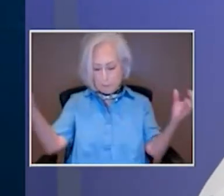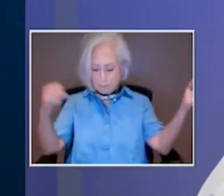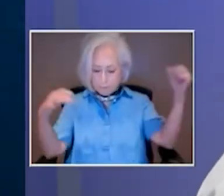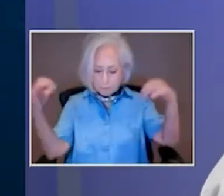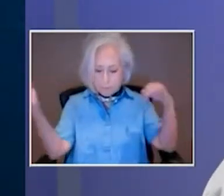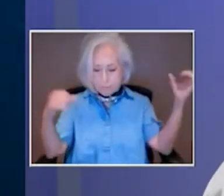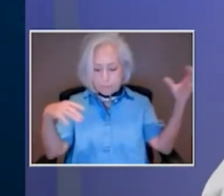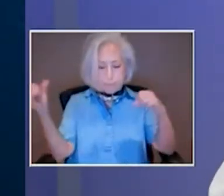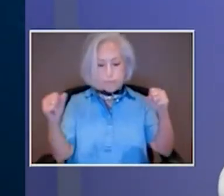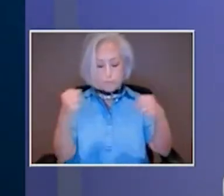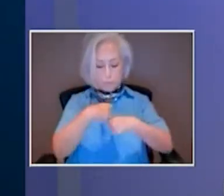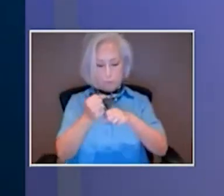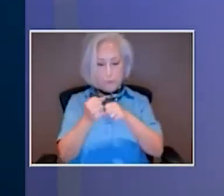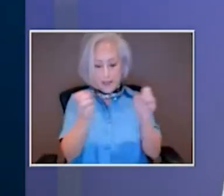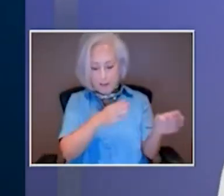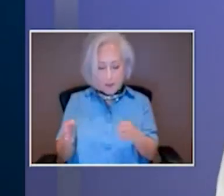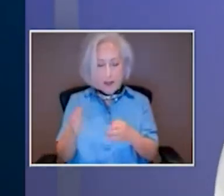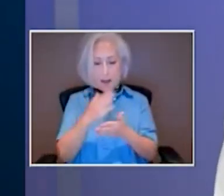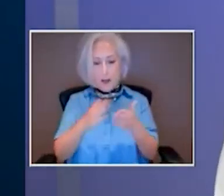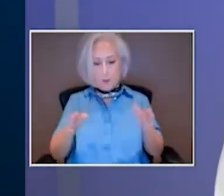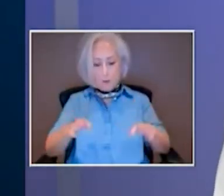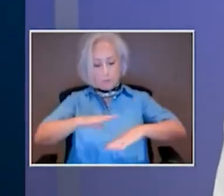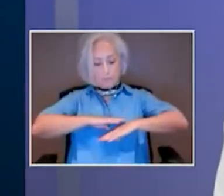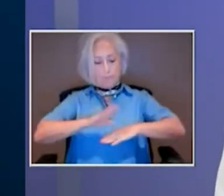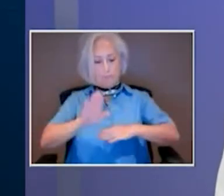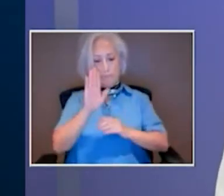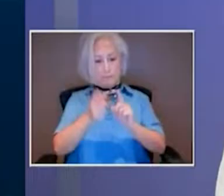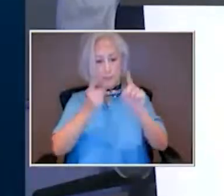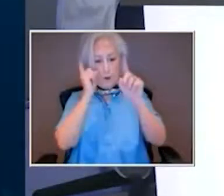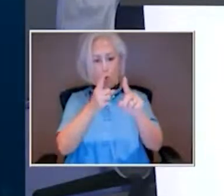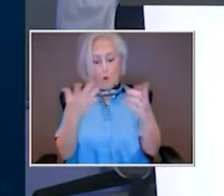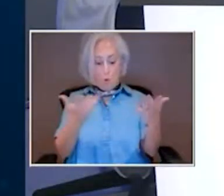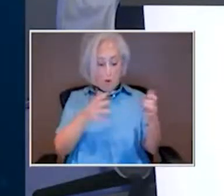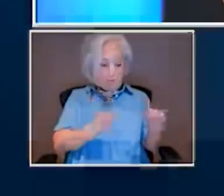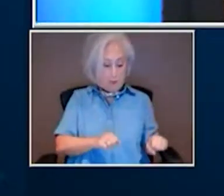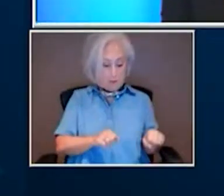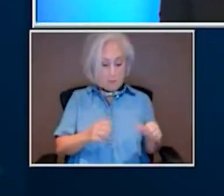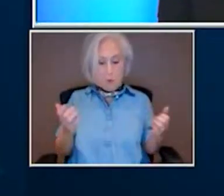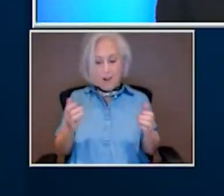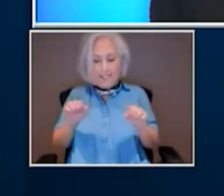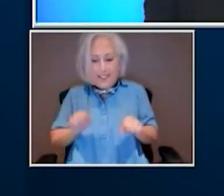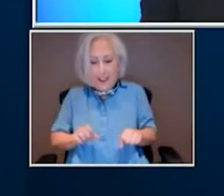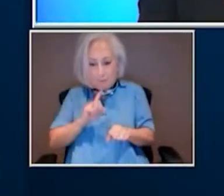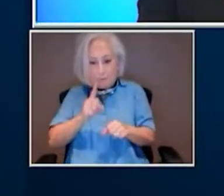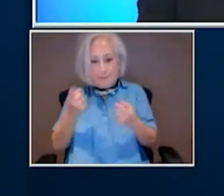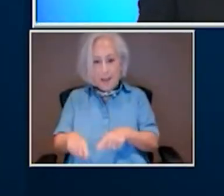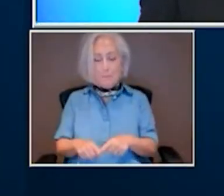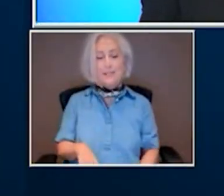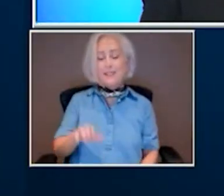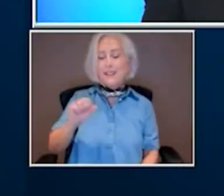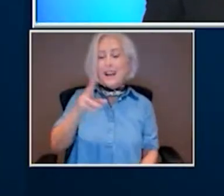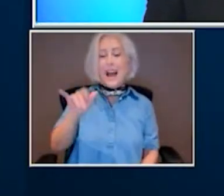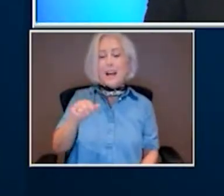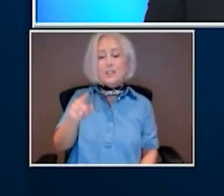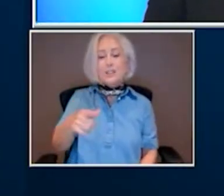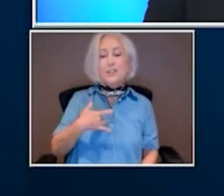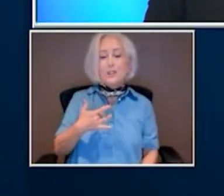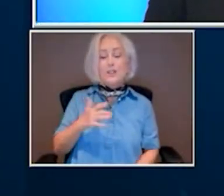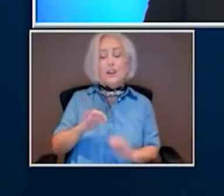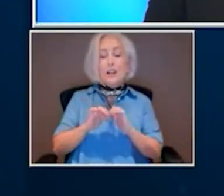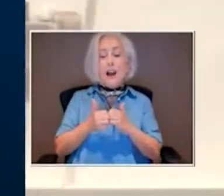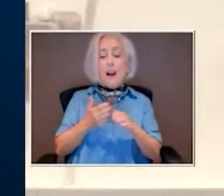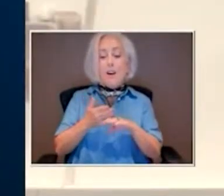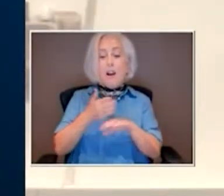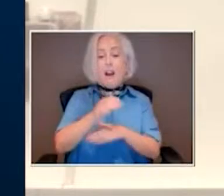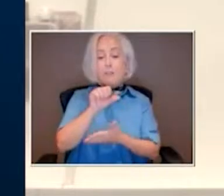as well as what is, possible and reasonable. Ashley, how are you feeling following your surgery? I'm